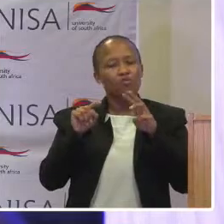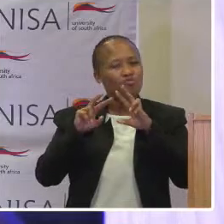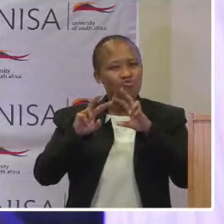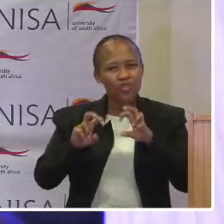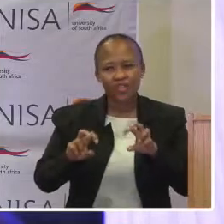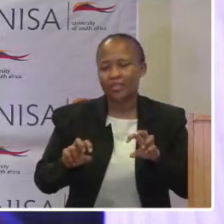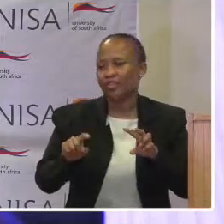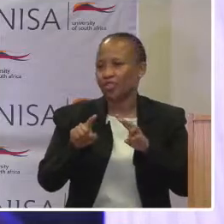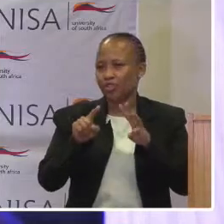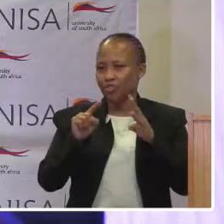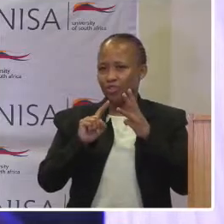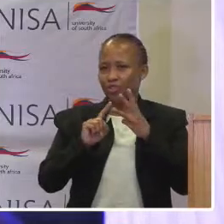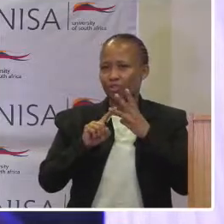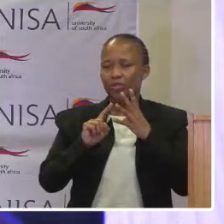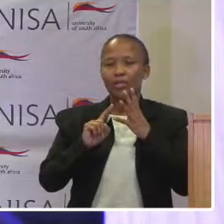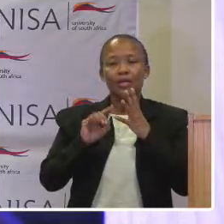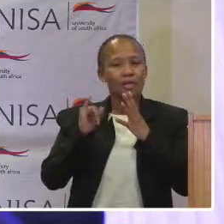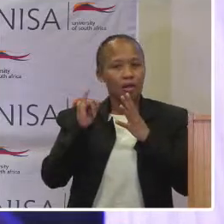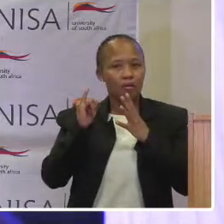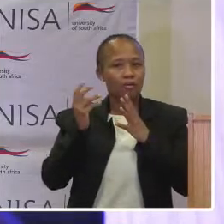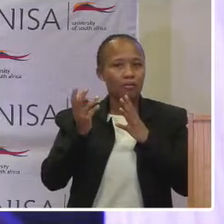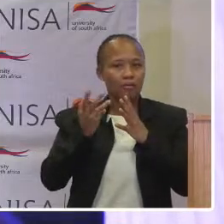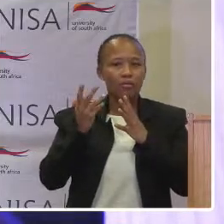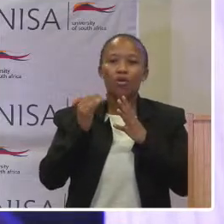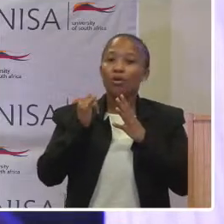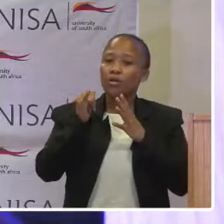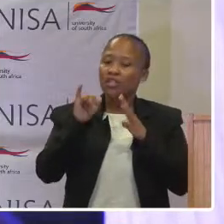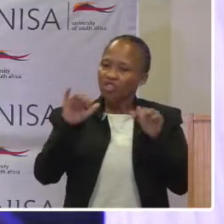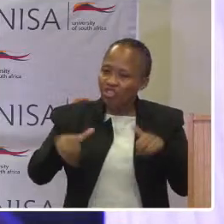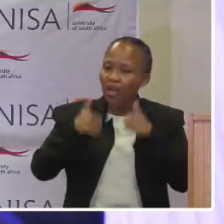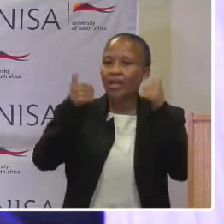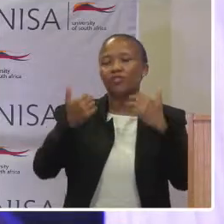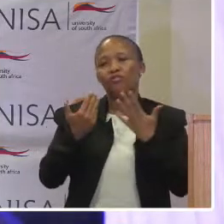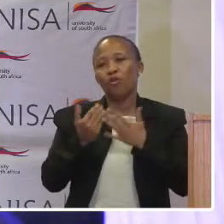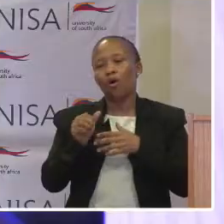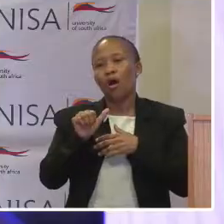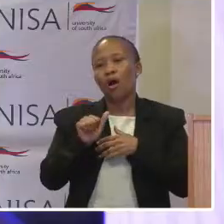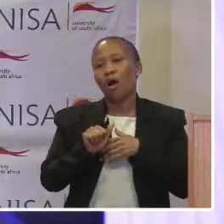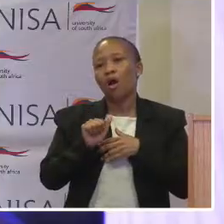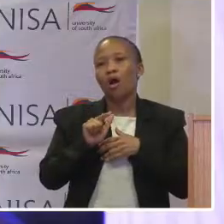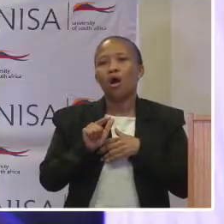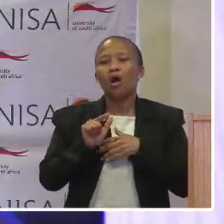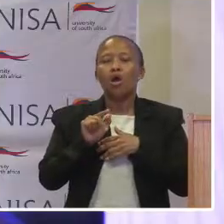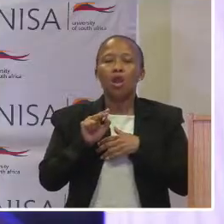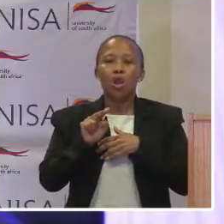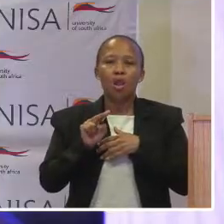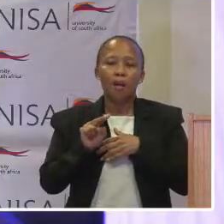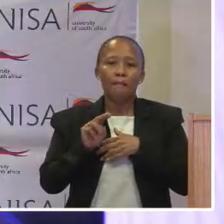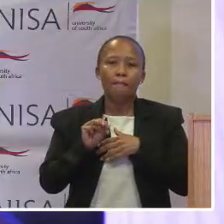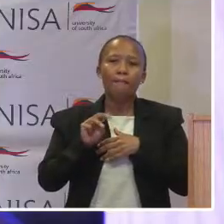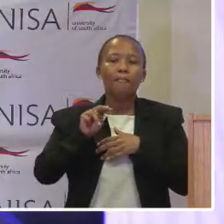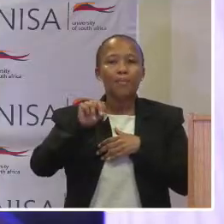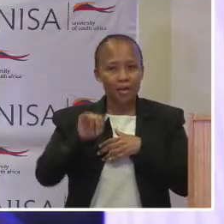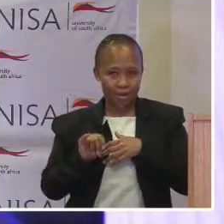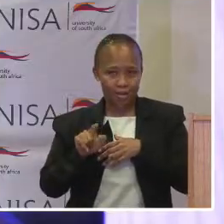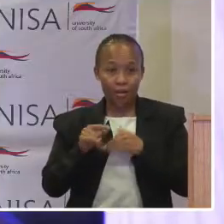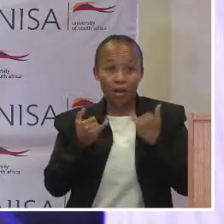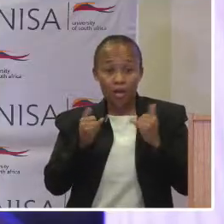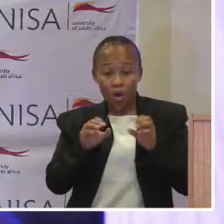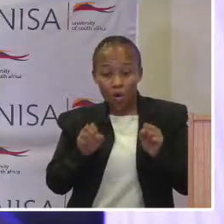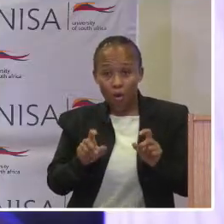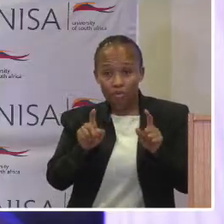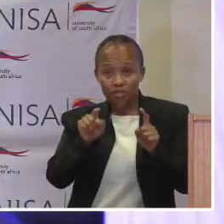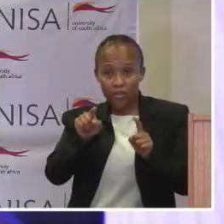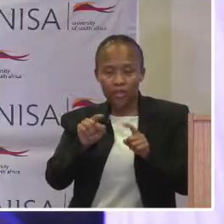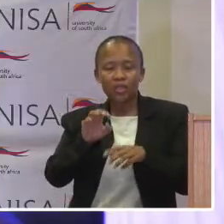this year innovation challenge for alumni. These challenges come with the opportunity to present to